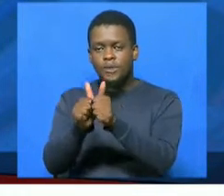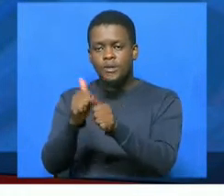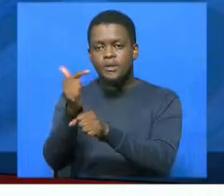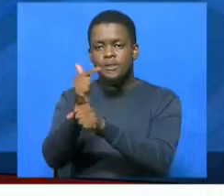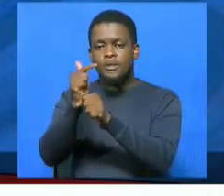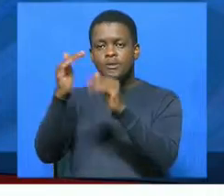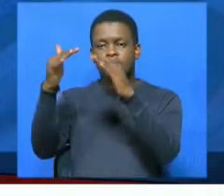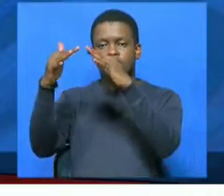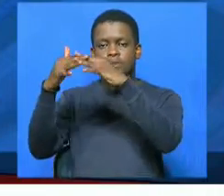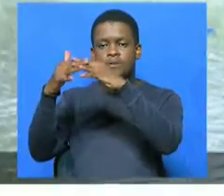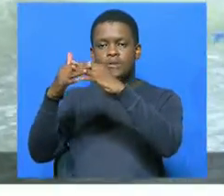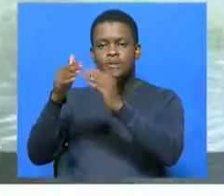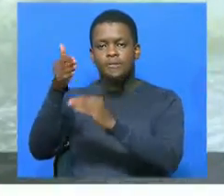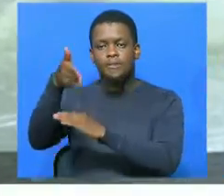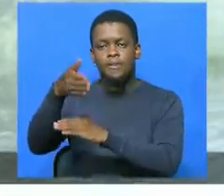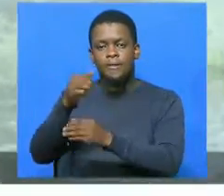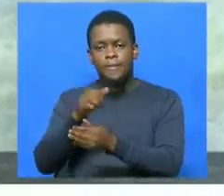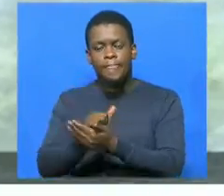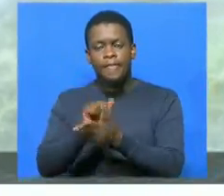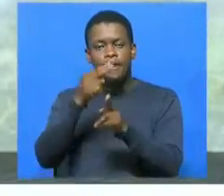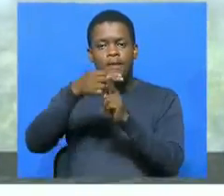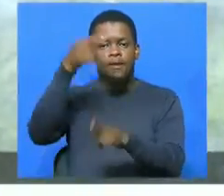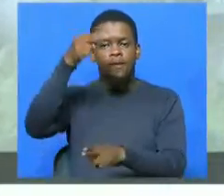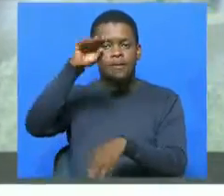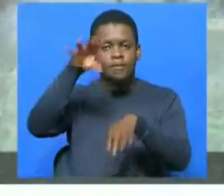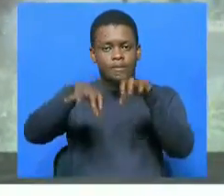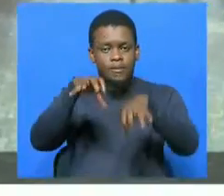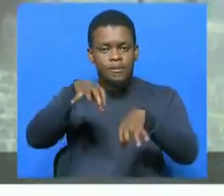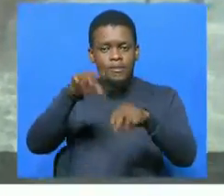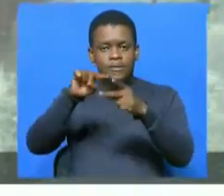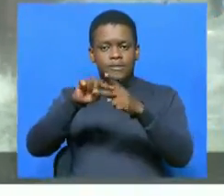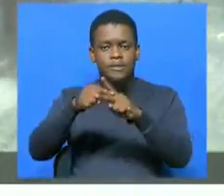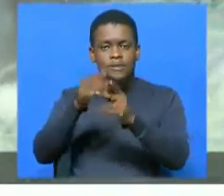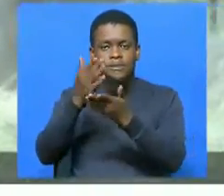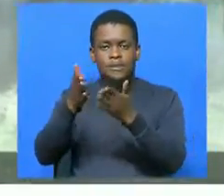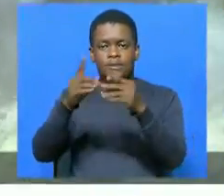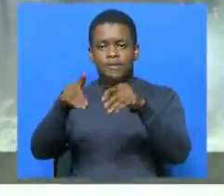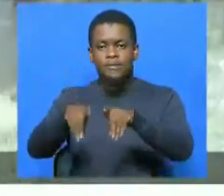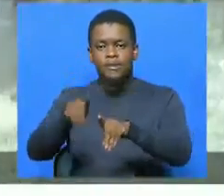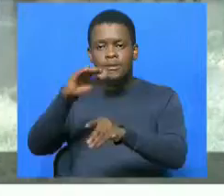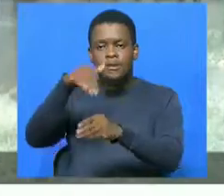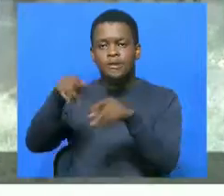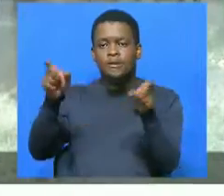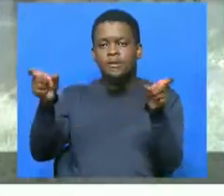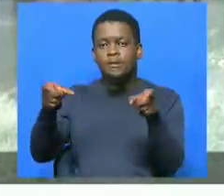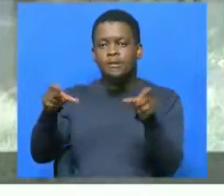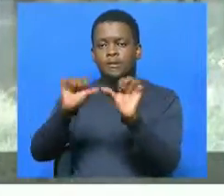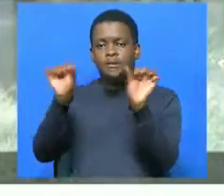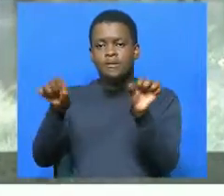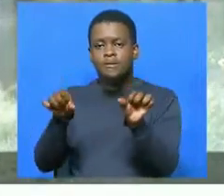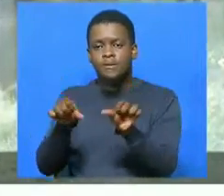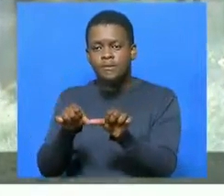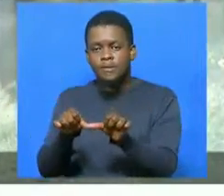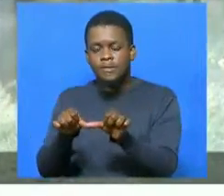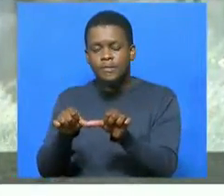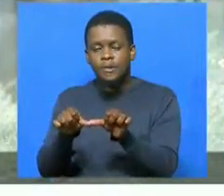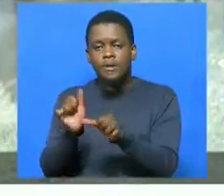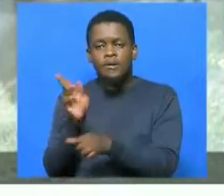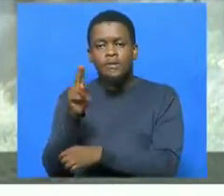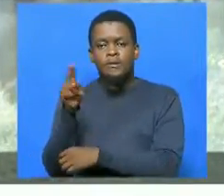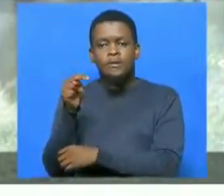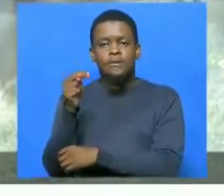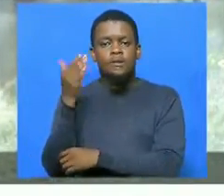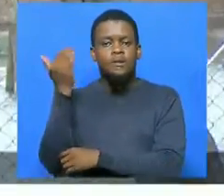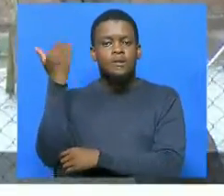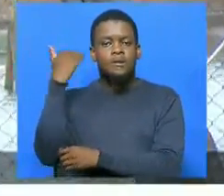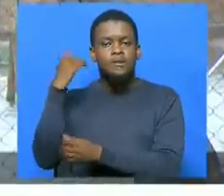with the story. The long-awaited rain started pouring in Khanzi Township and surrounding areas from Thursday last week and